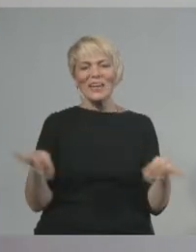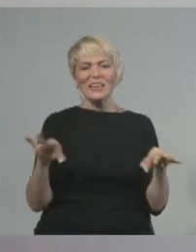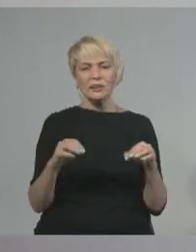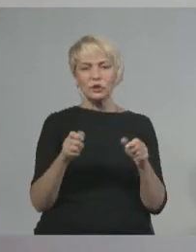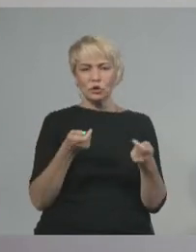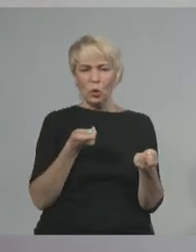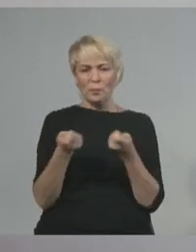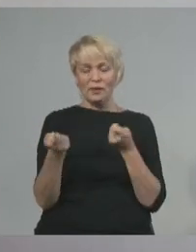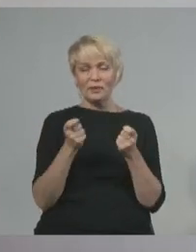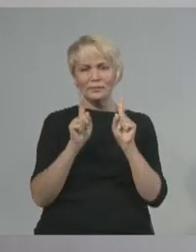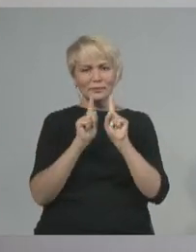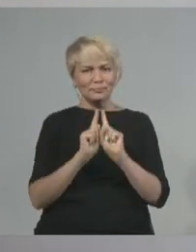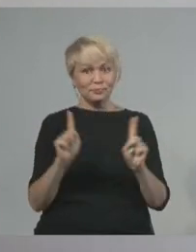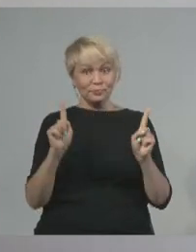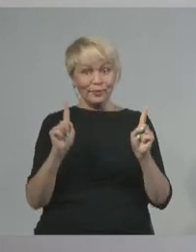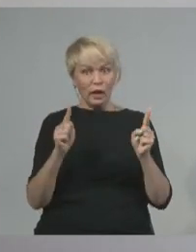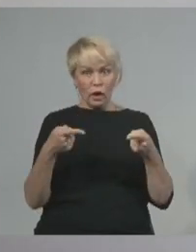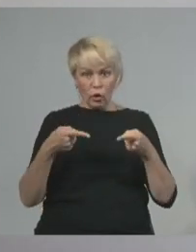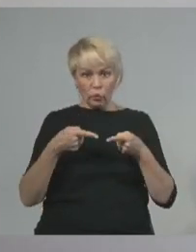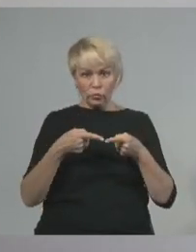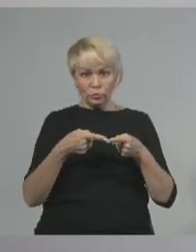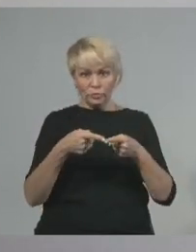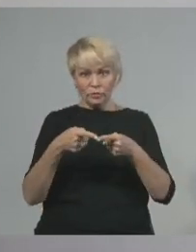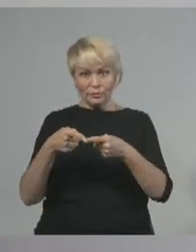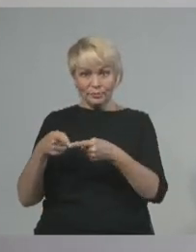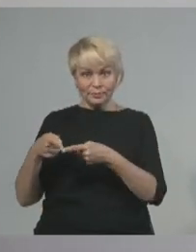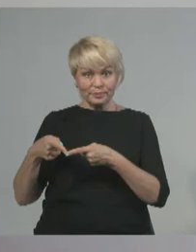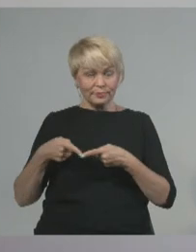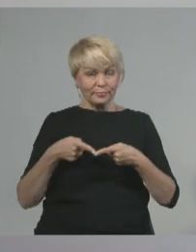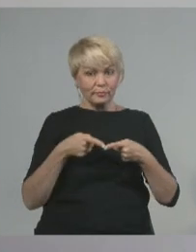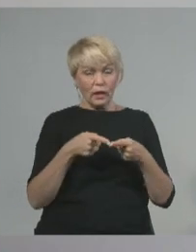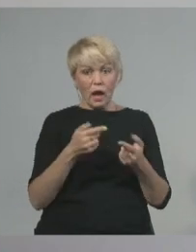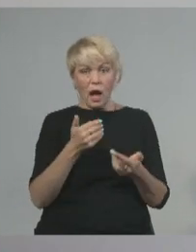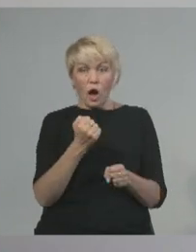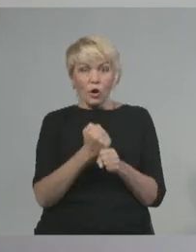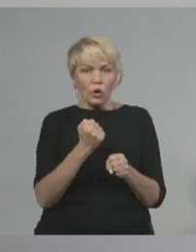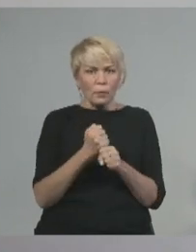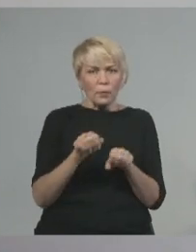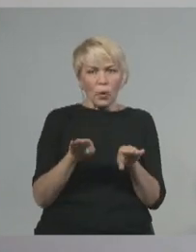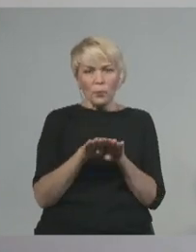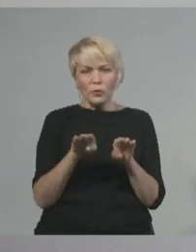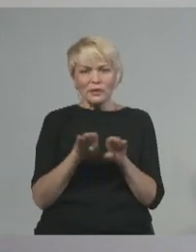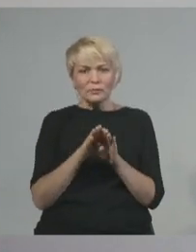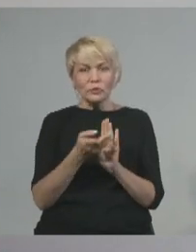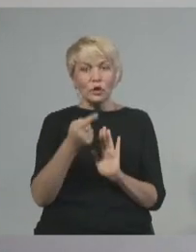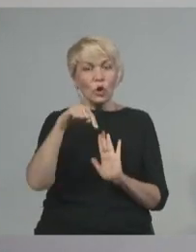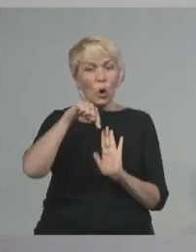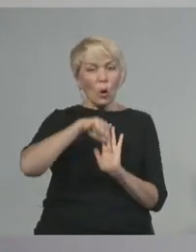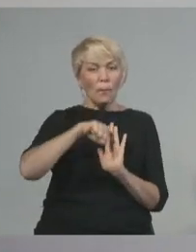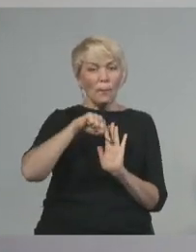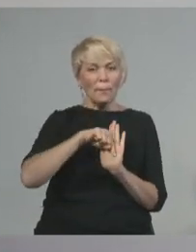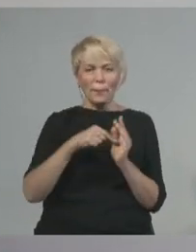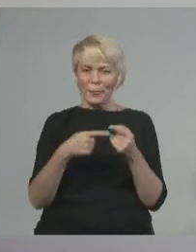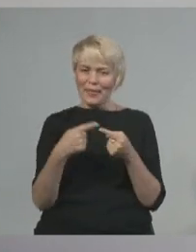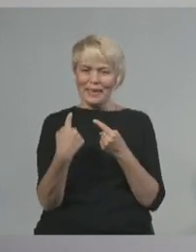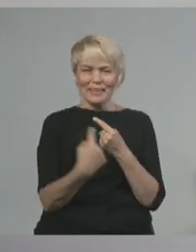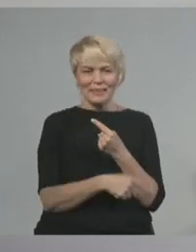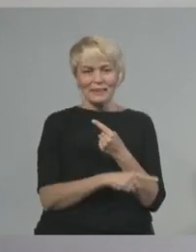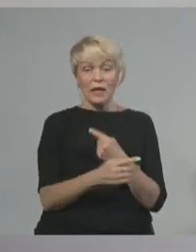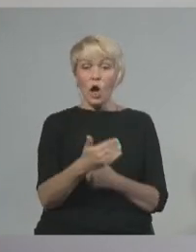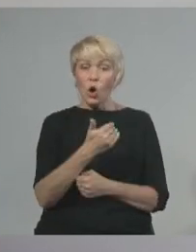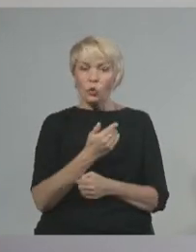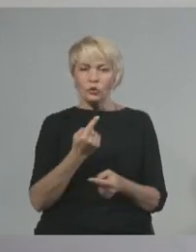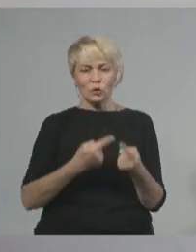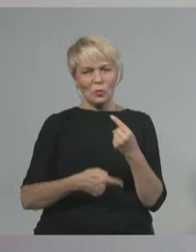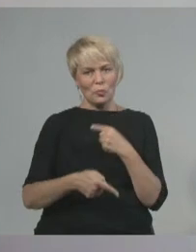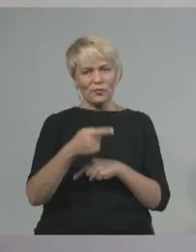so yeah we are dealing with something similar although the context is slightly different but i would like to take us to take a step back and to look at some more of